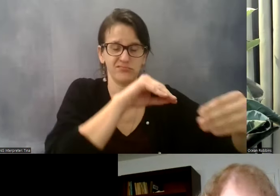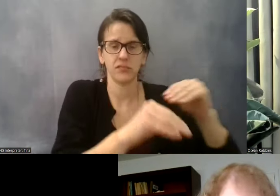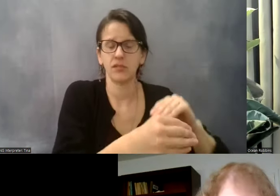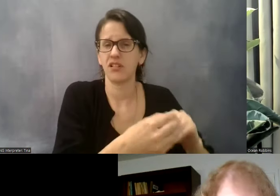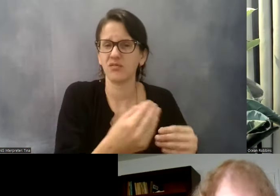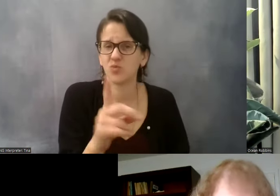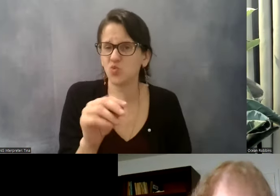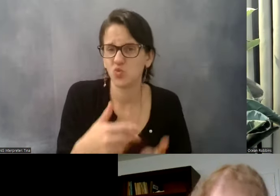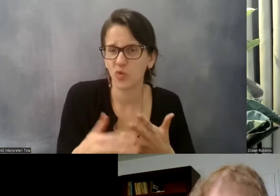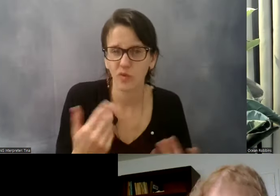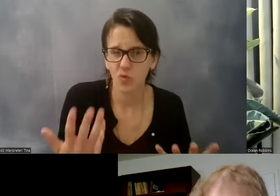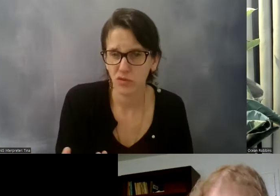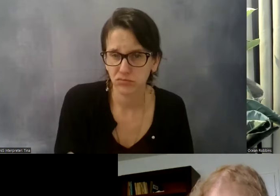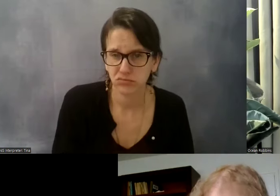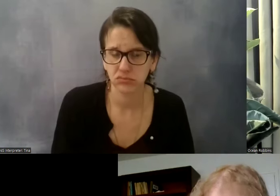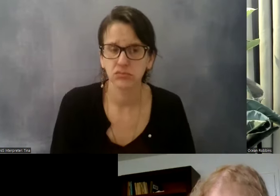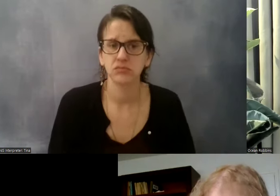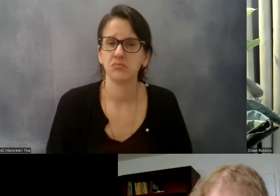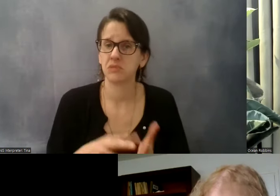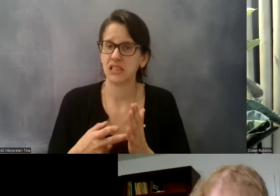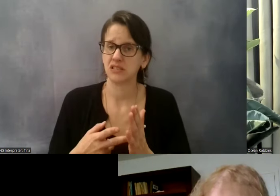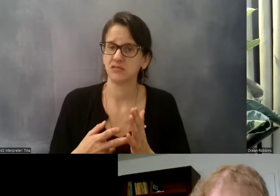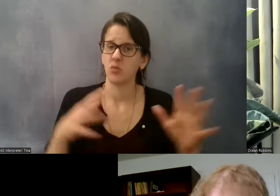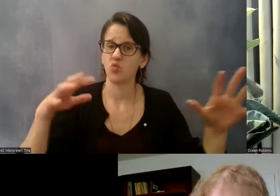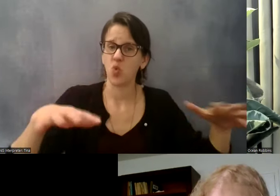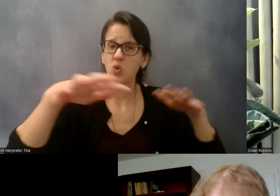to apply those methods